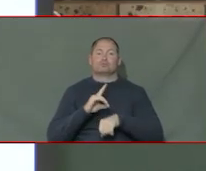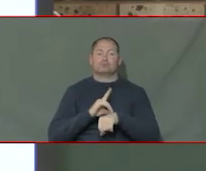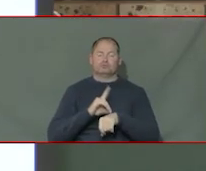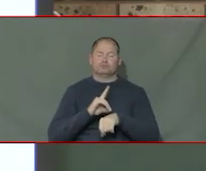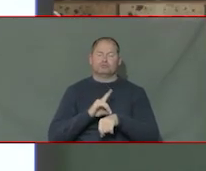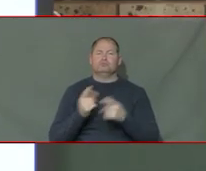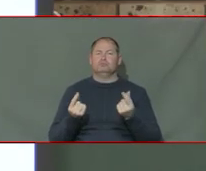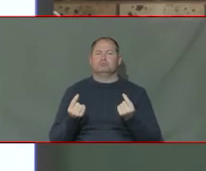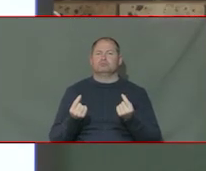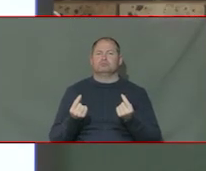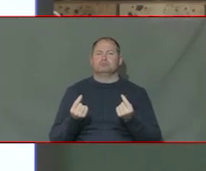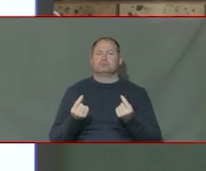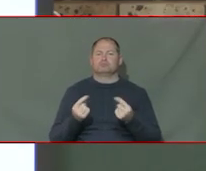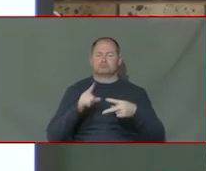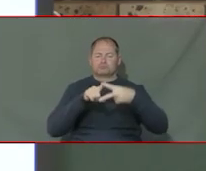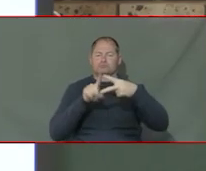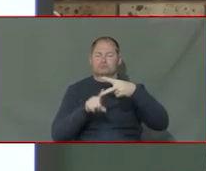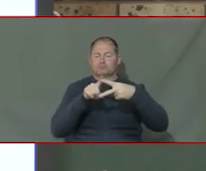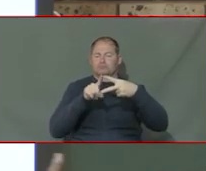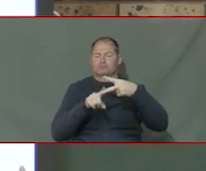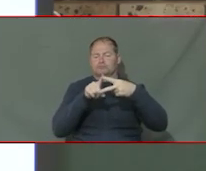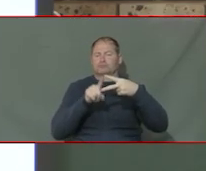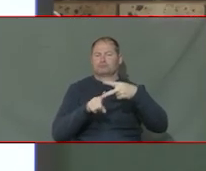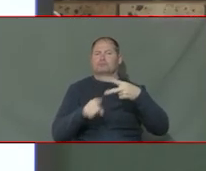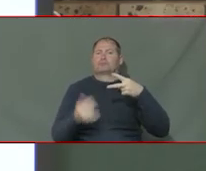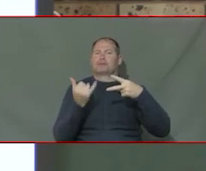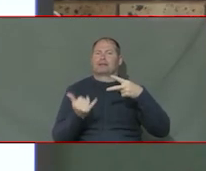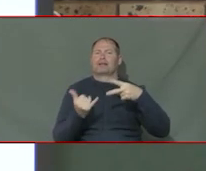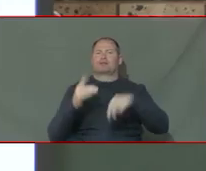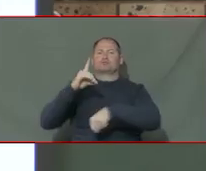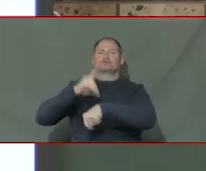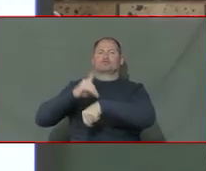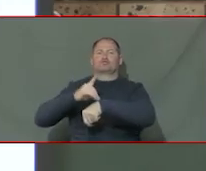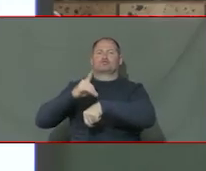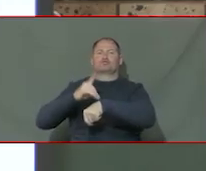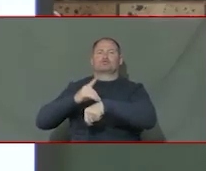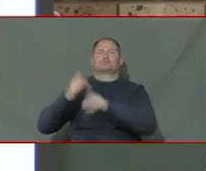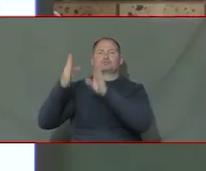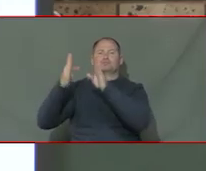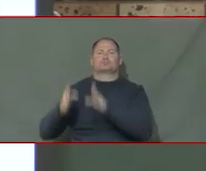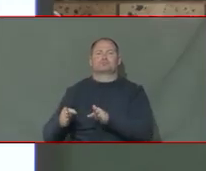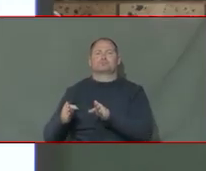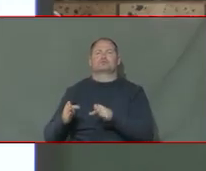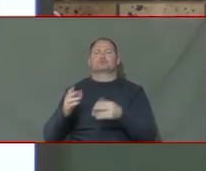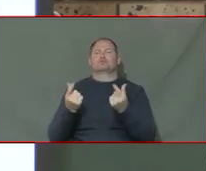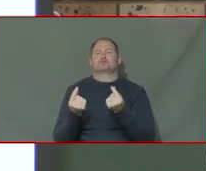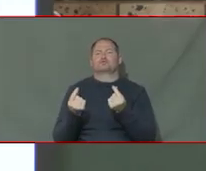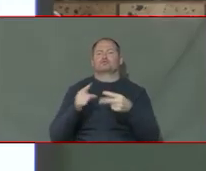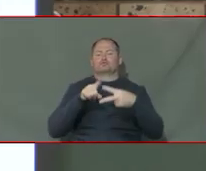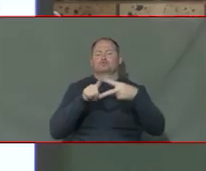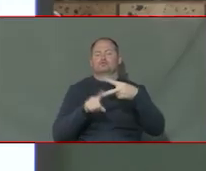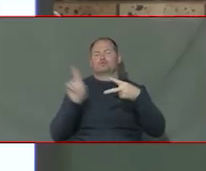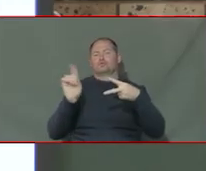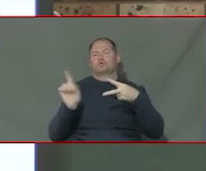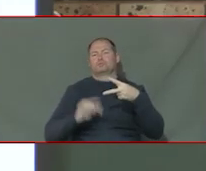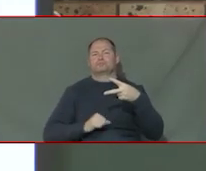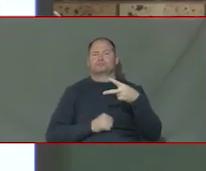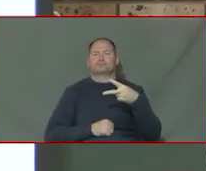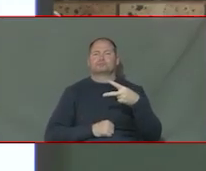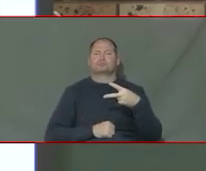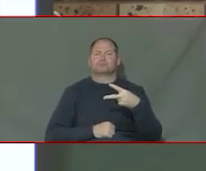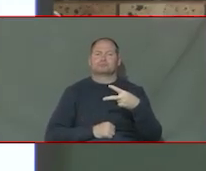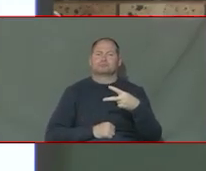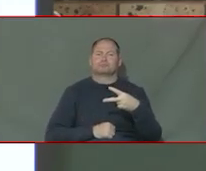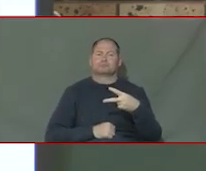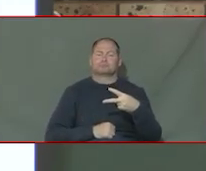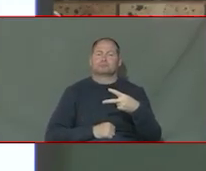hand, use your own logical thinking, and tell me, and tell the rest of us, why will the doctor say something like,